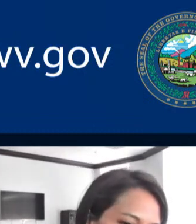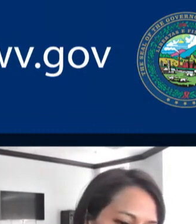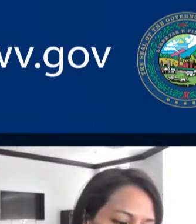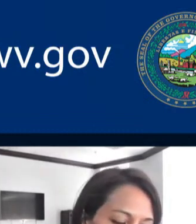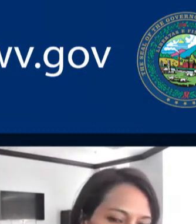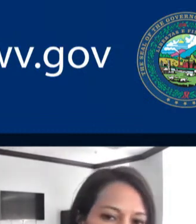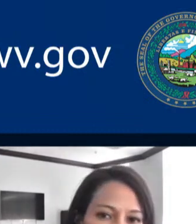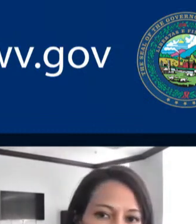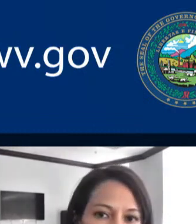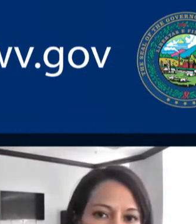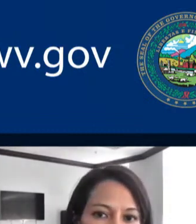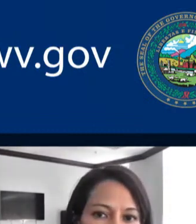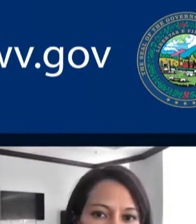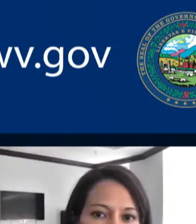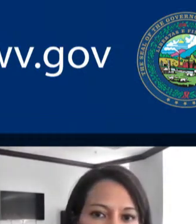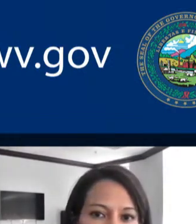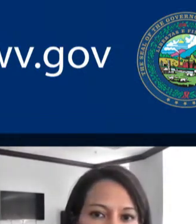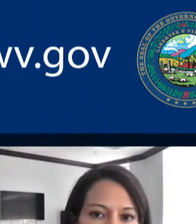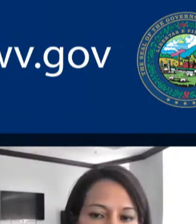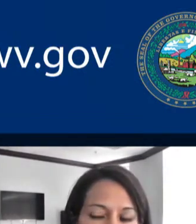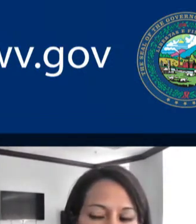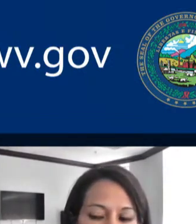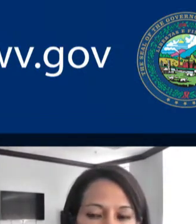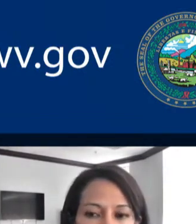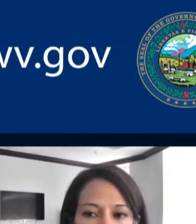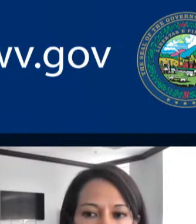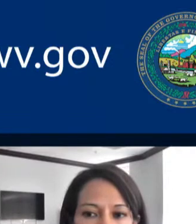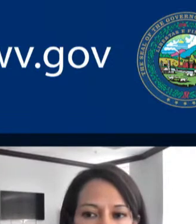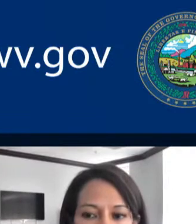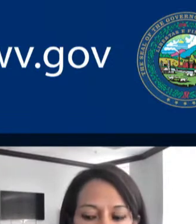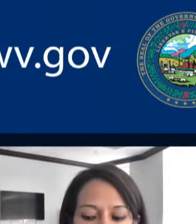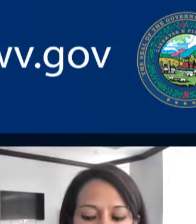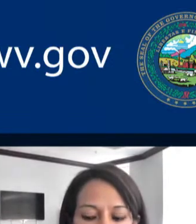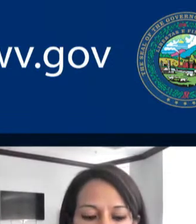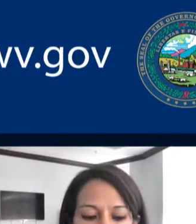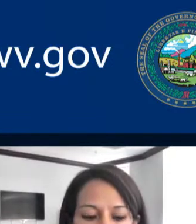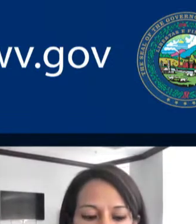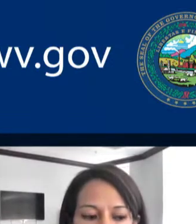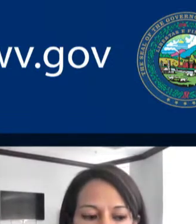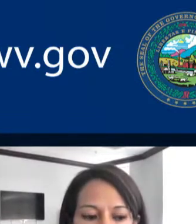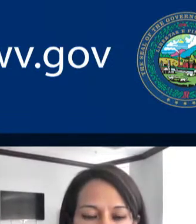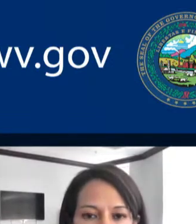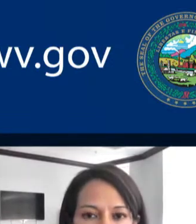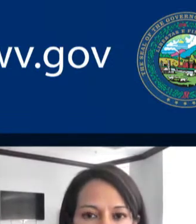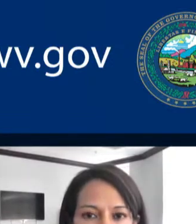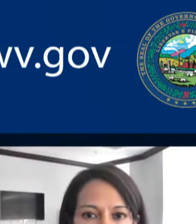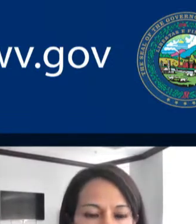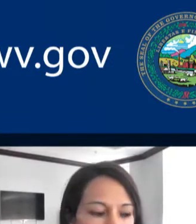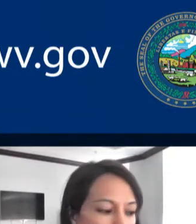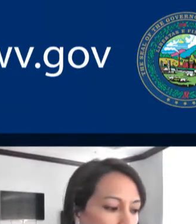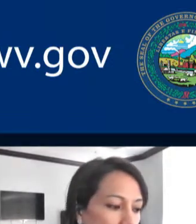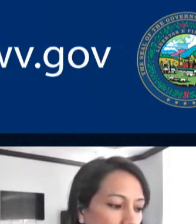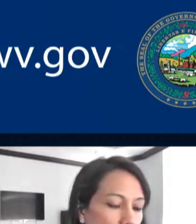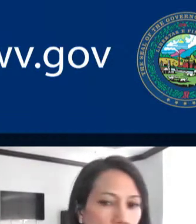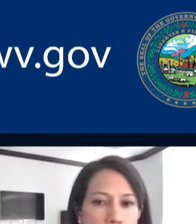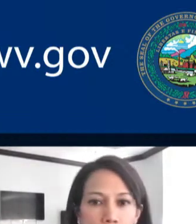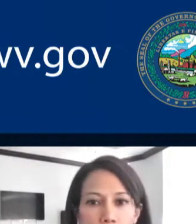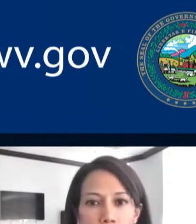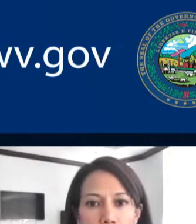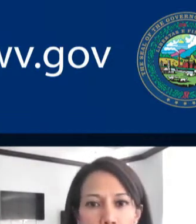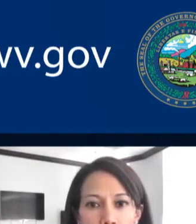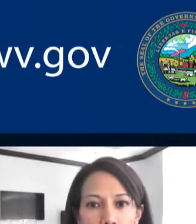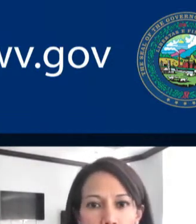the CDC that there's just as much of the material in the nose passages